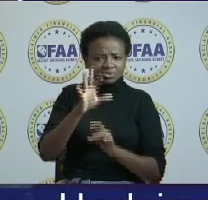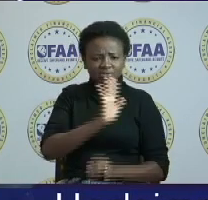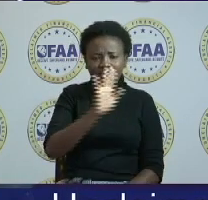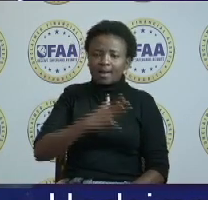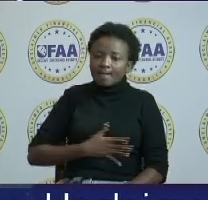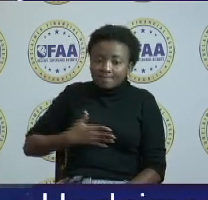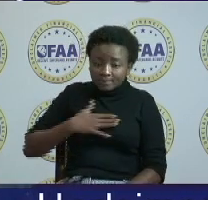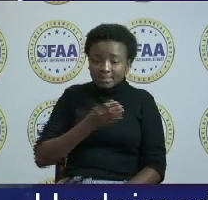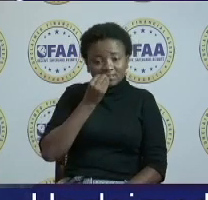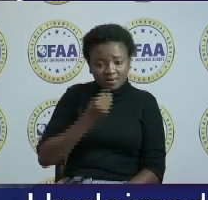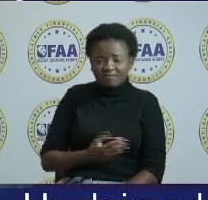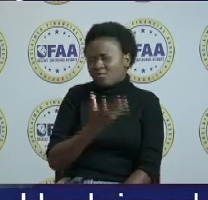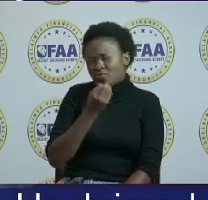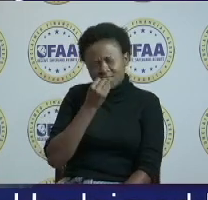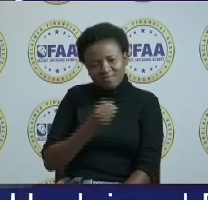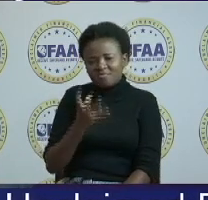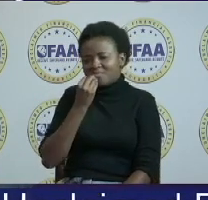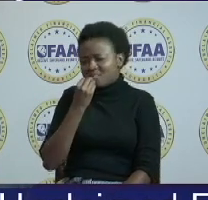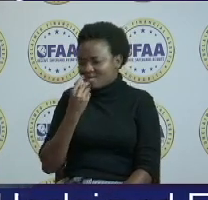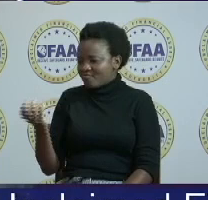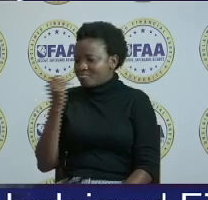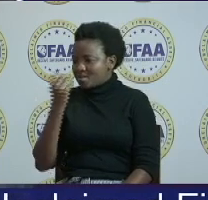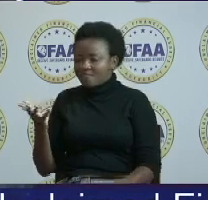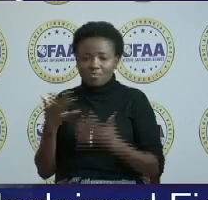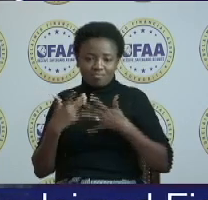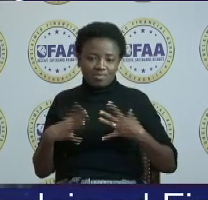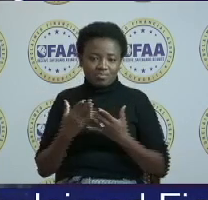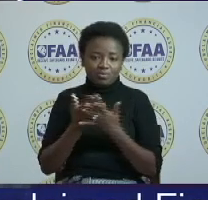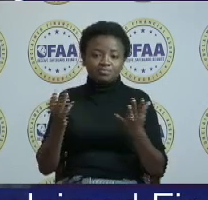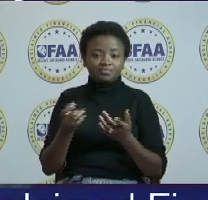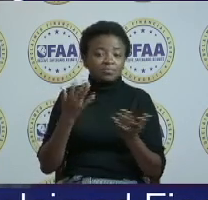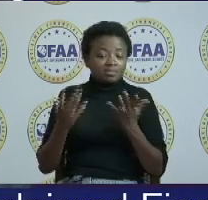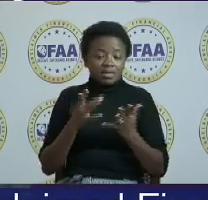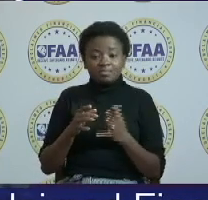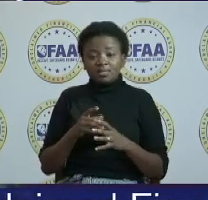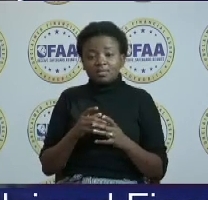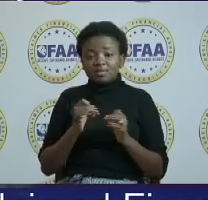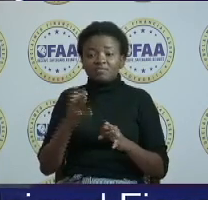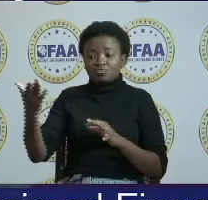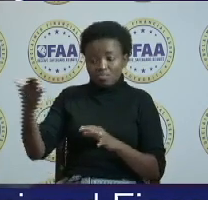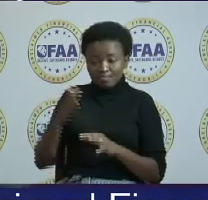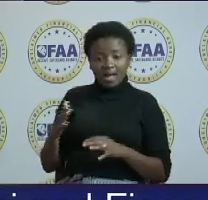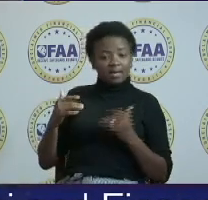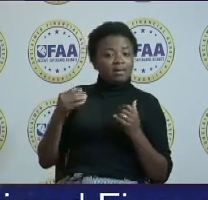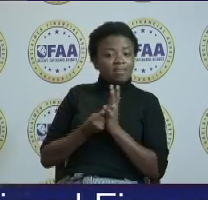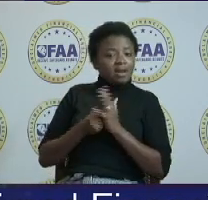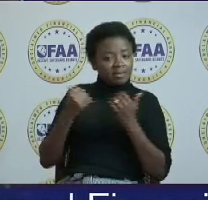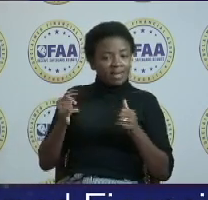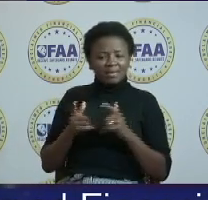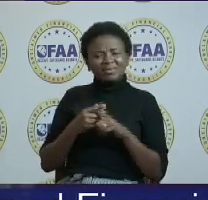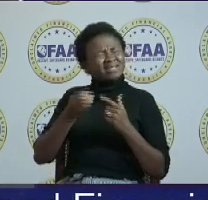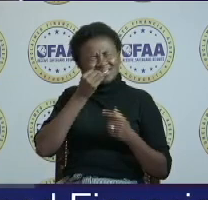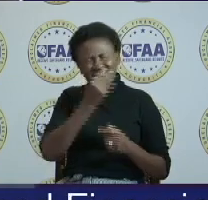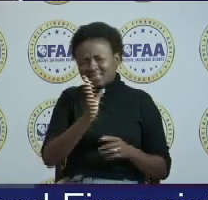hold, we request you that please tell people, even if you have not remitted, just cheat them that you have remitted some assets